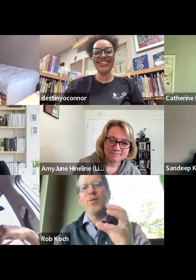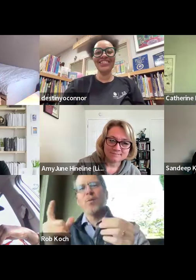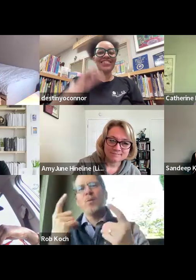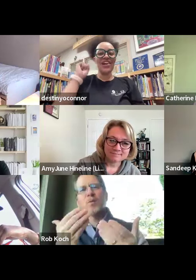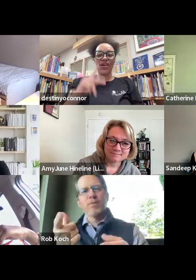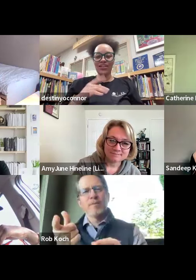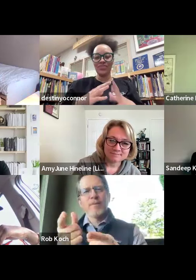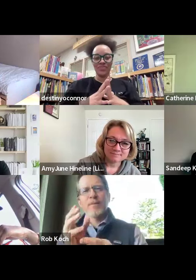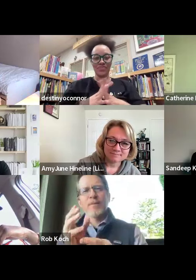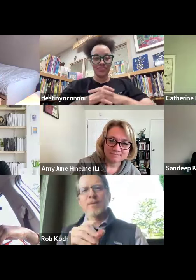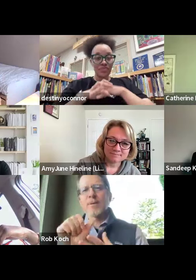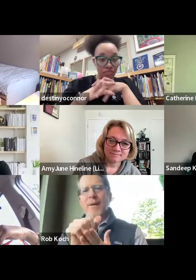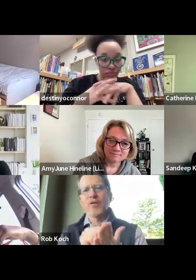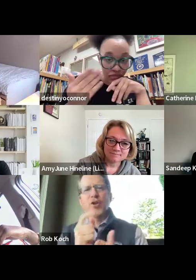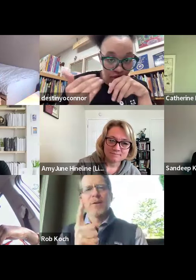fast.